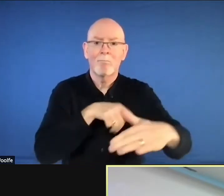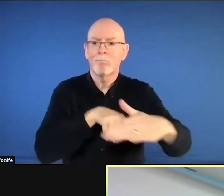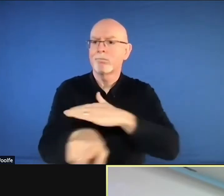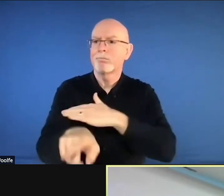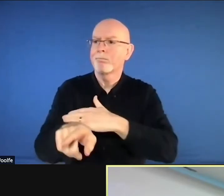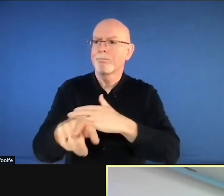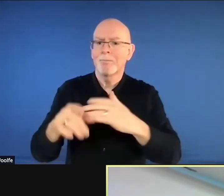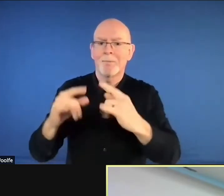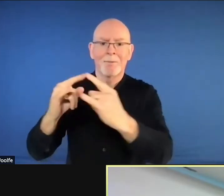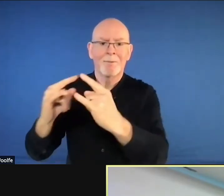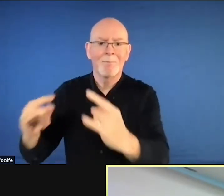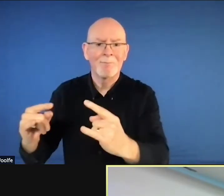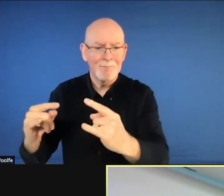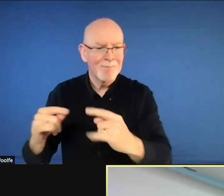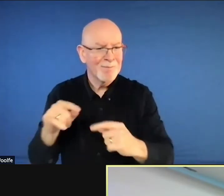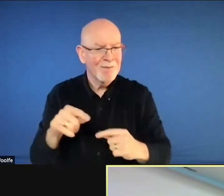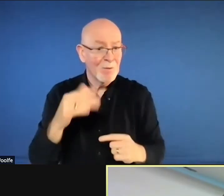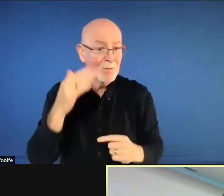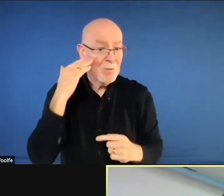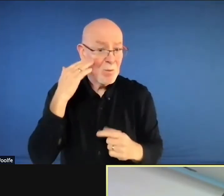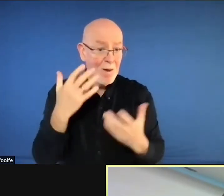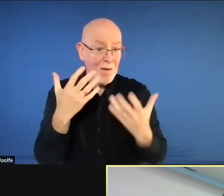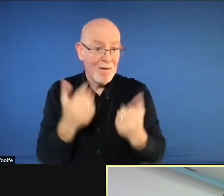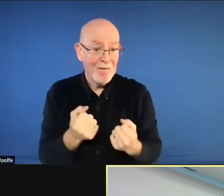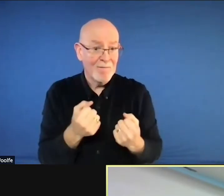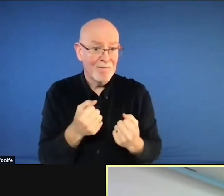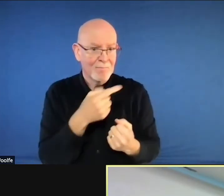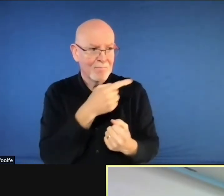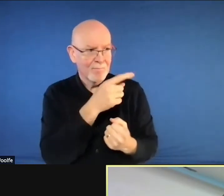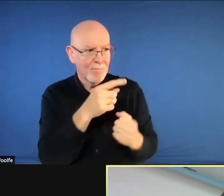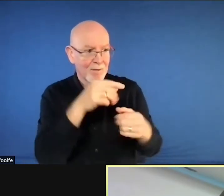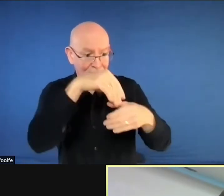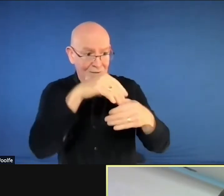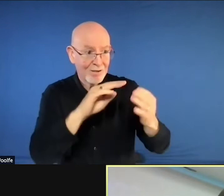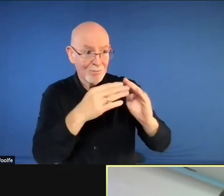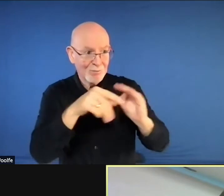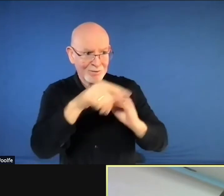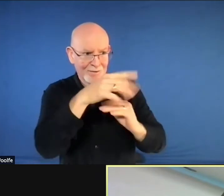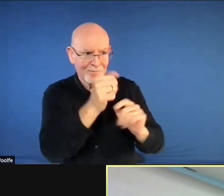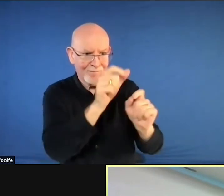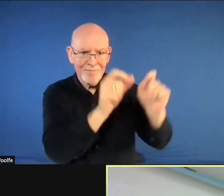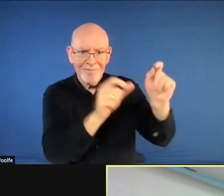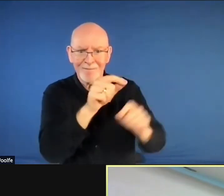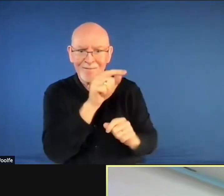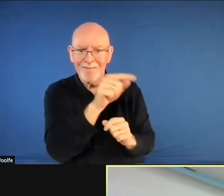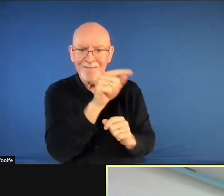a very good way to acknowledge their competencies and work with them.